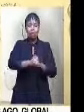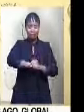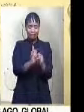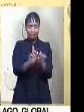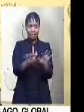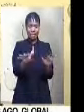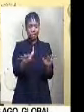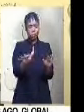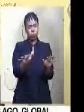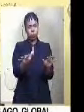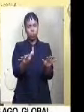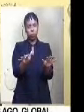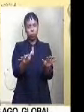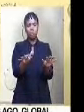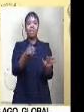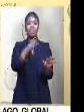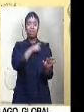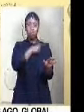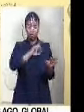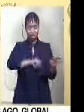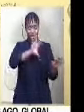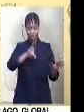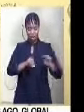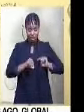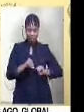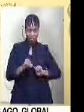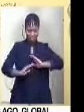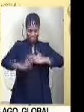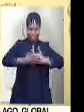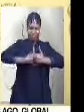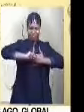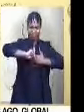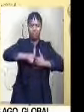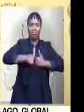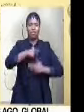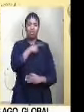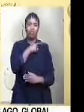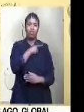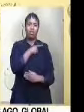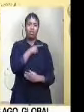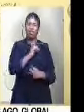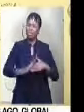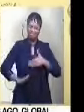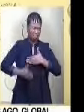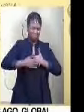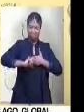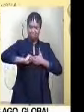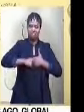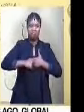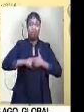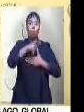decision to declare a national state of disaster and to institute a nationwide lockdown